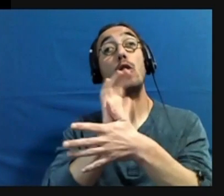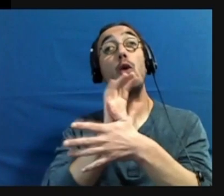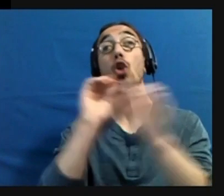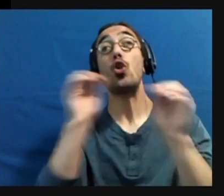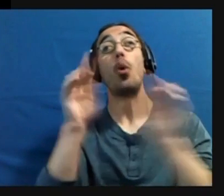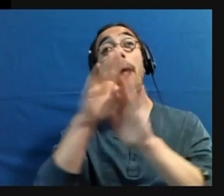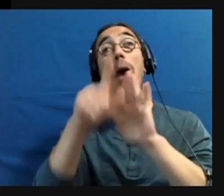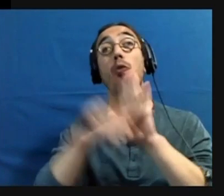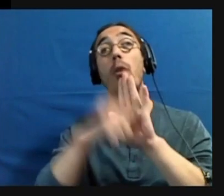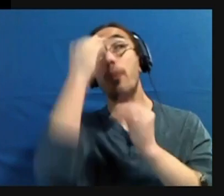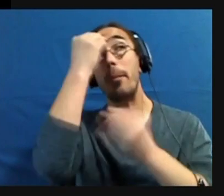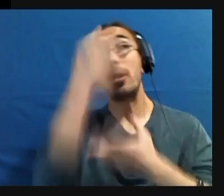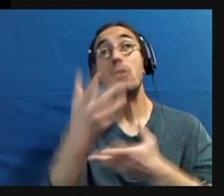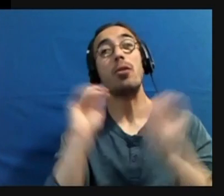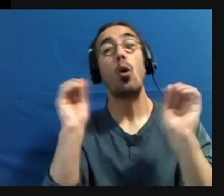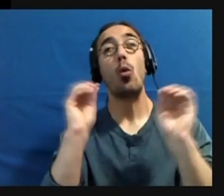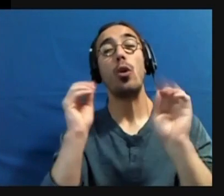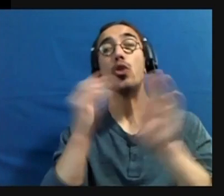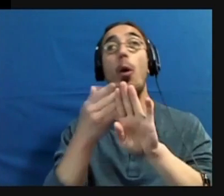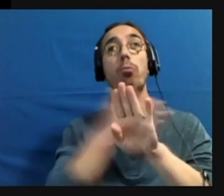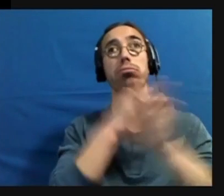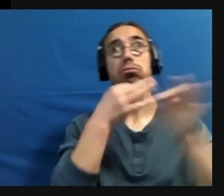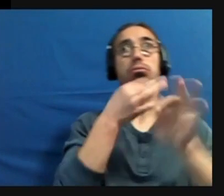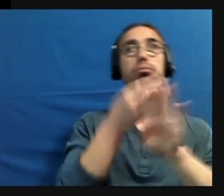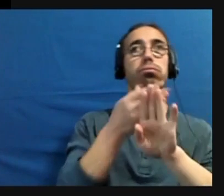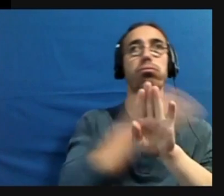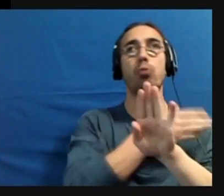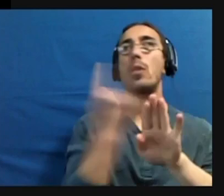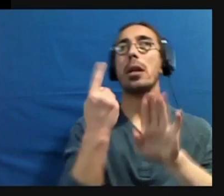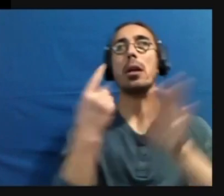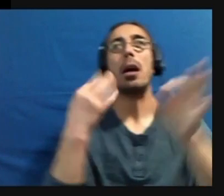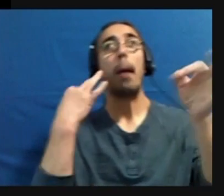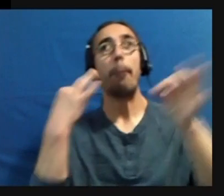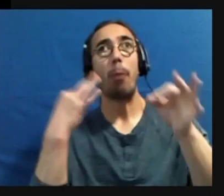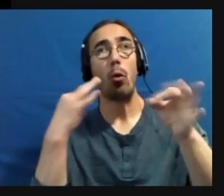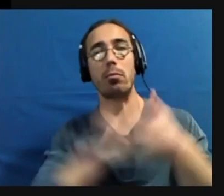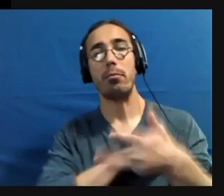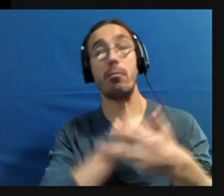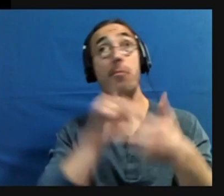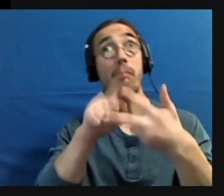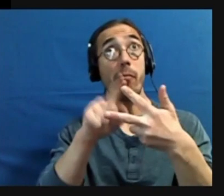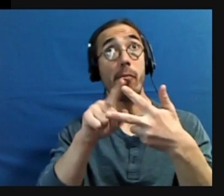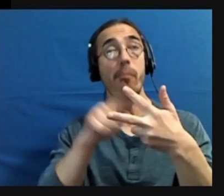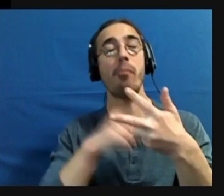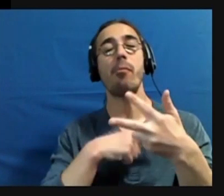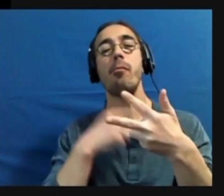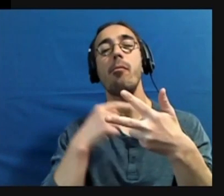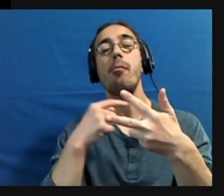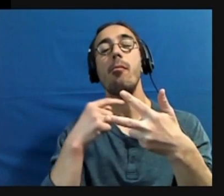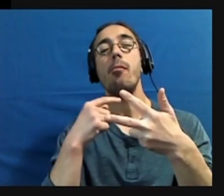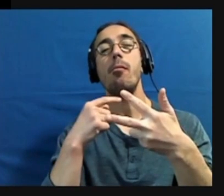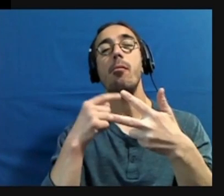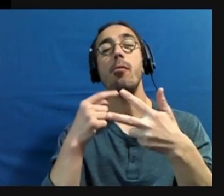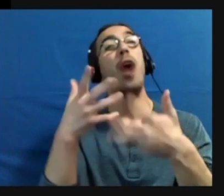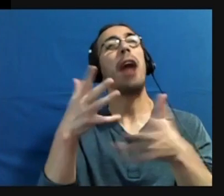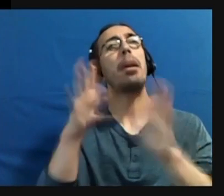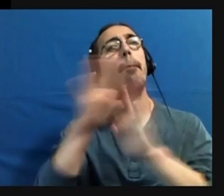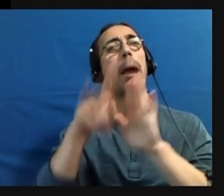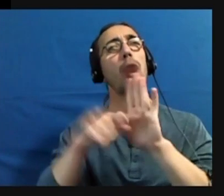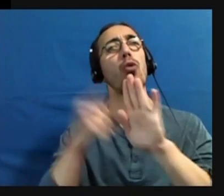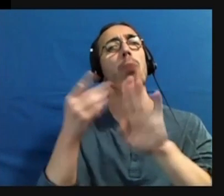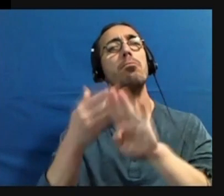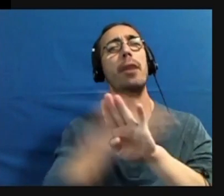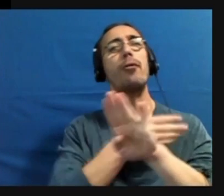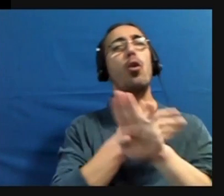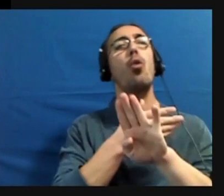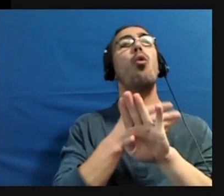background information and just a person instructing. A second one where you had background information behind the speaker